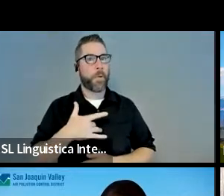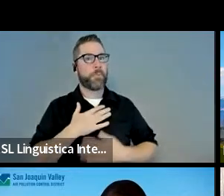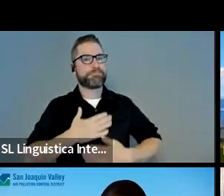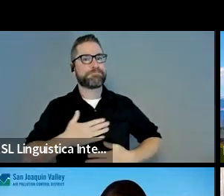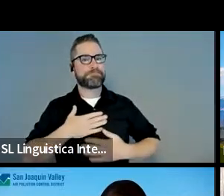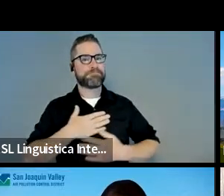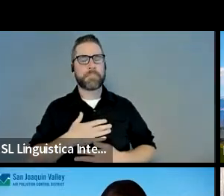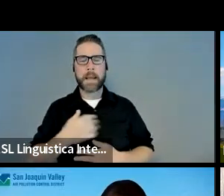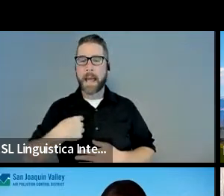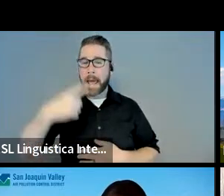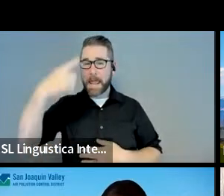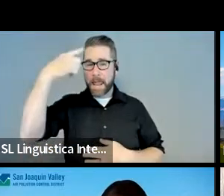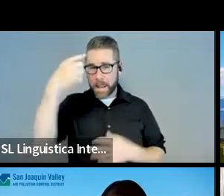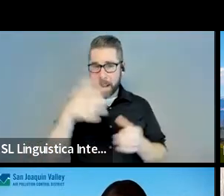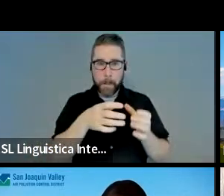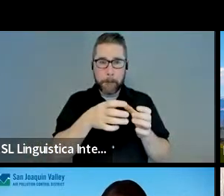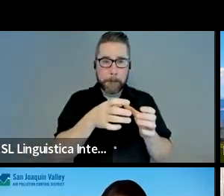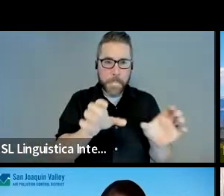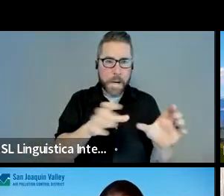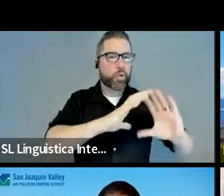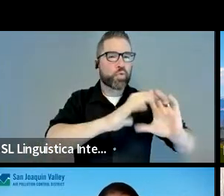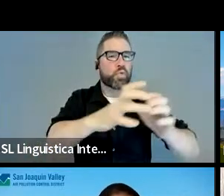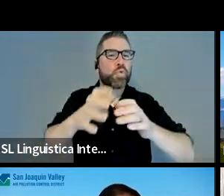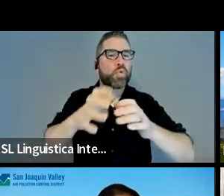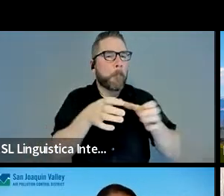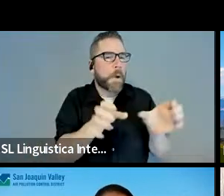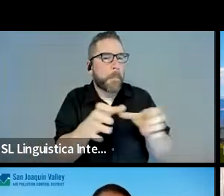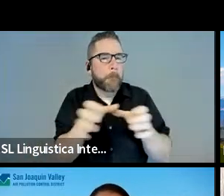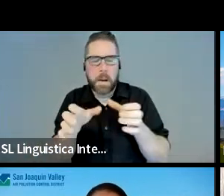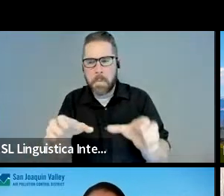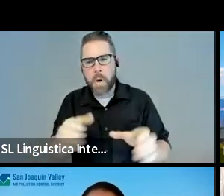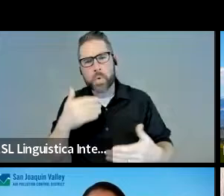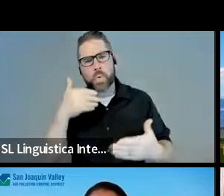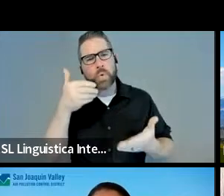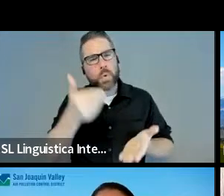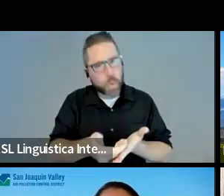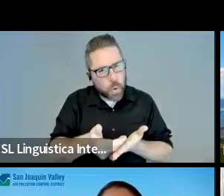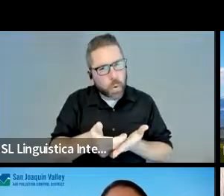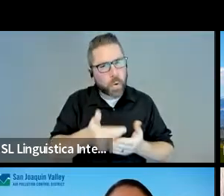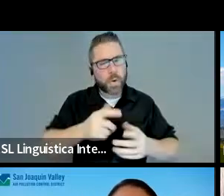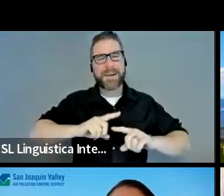were good. I think, to me, some of it felt